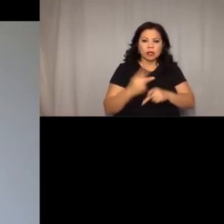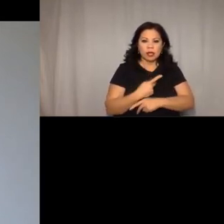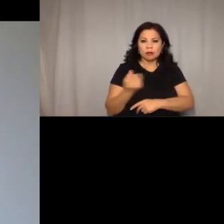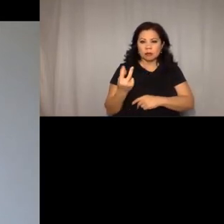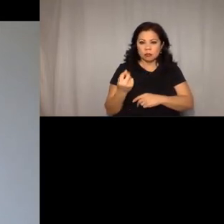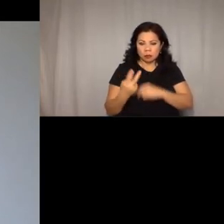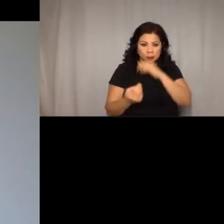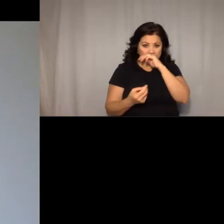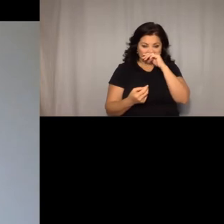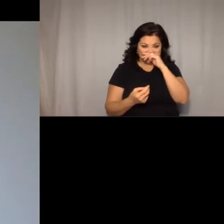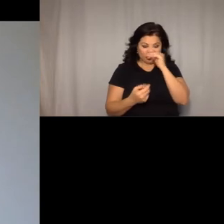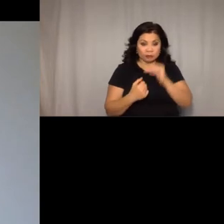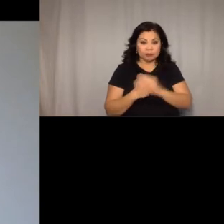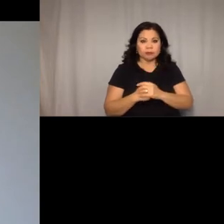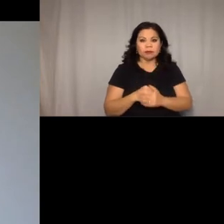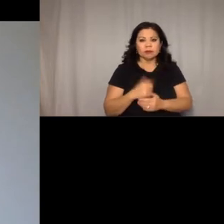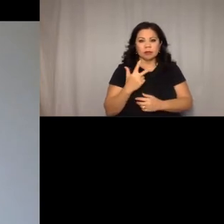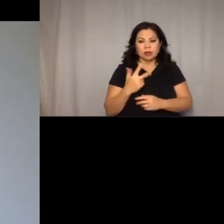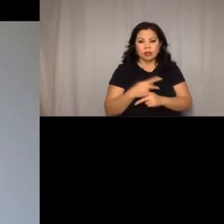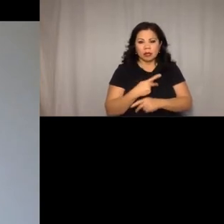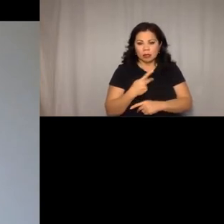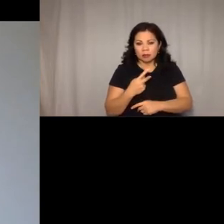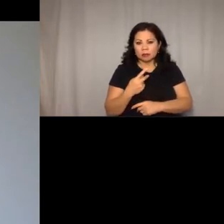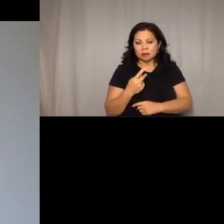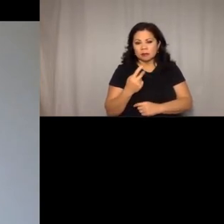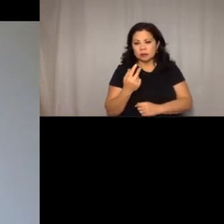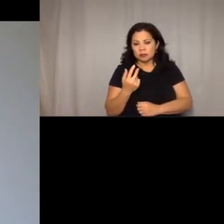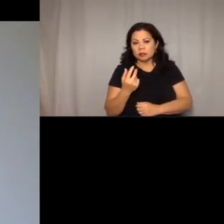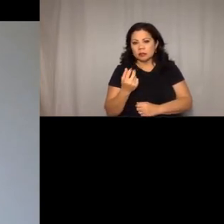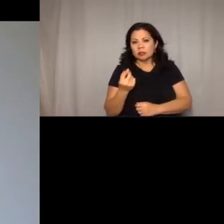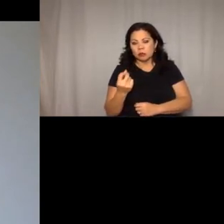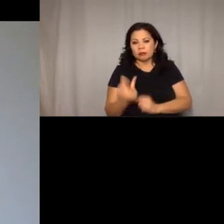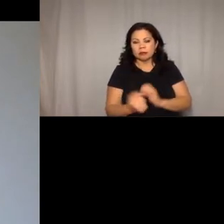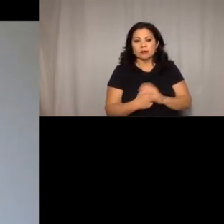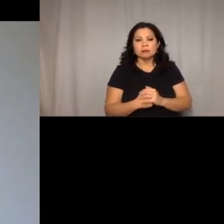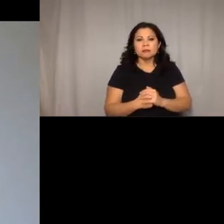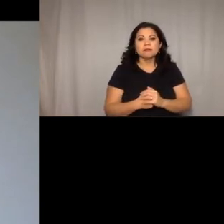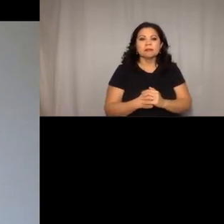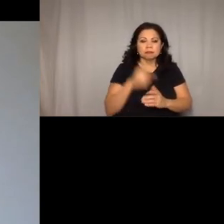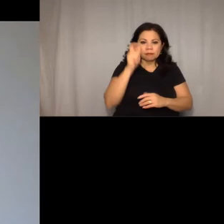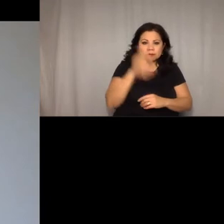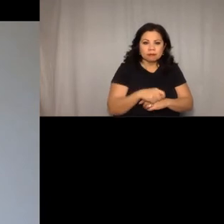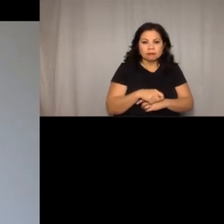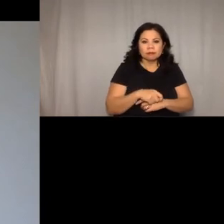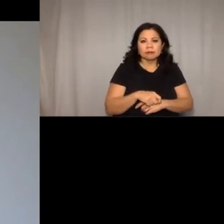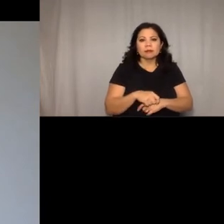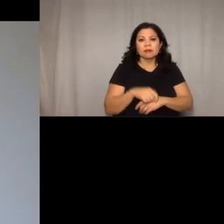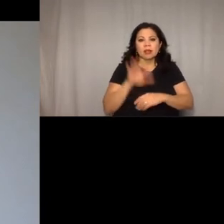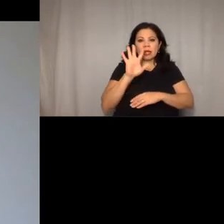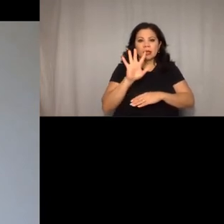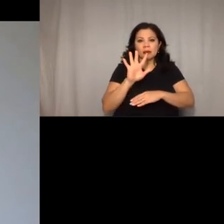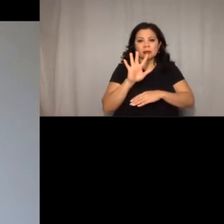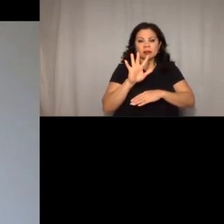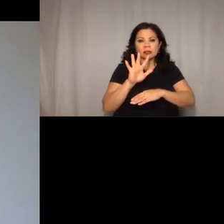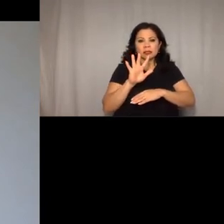12. 3 times, this is 12, 4 times 3 is 12. Alright, so that cancels, so I get